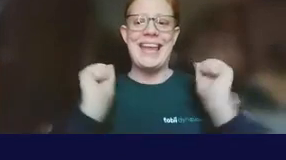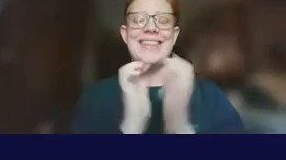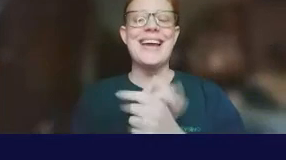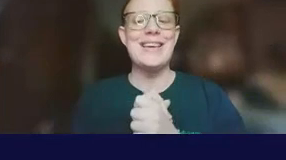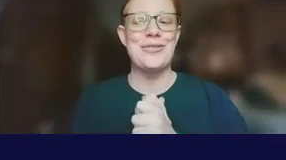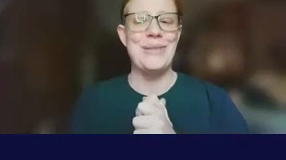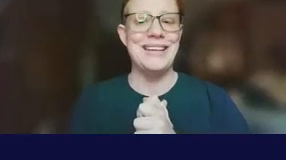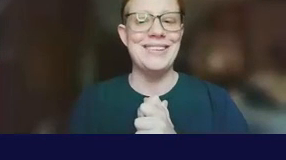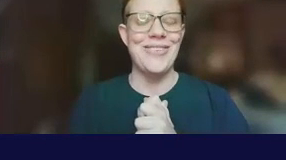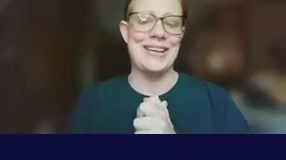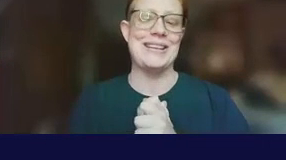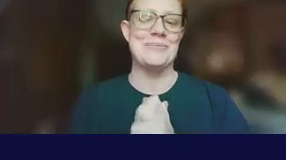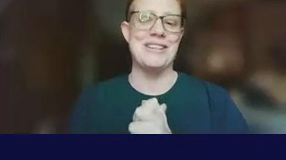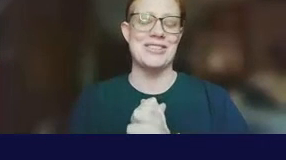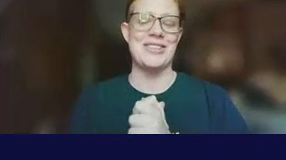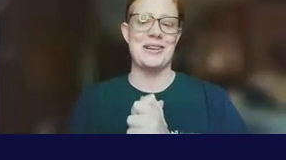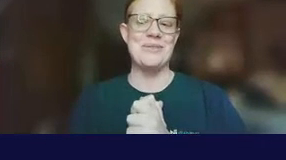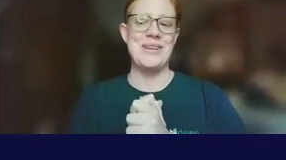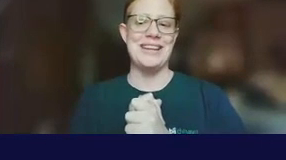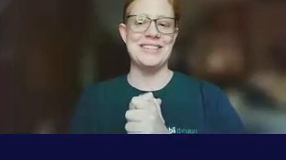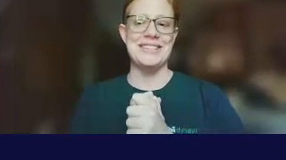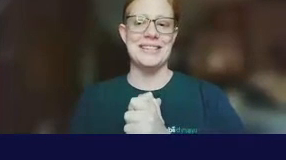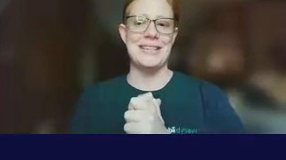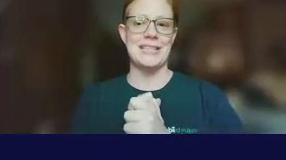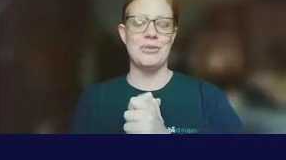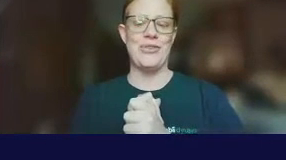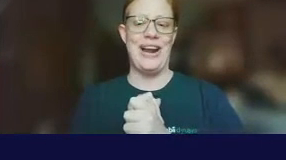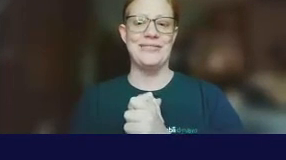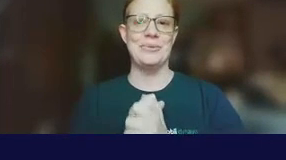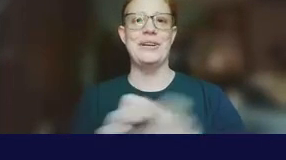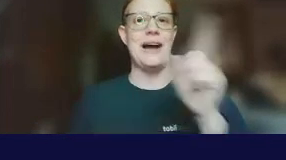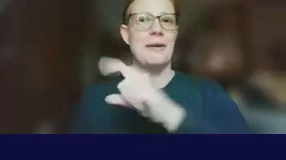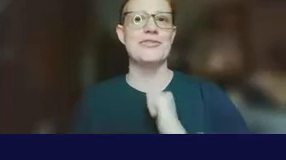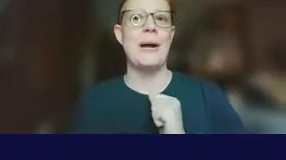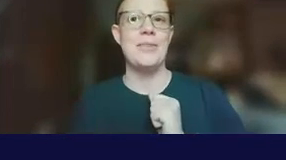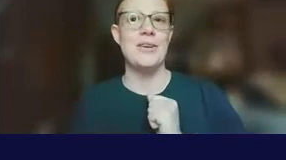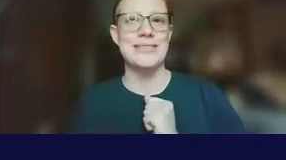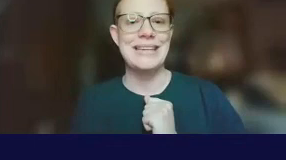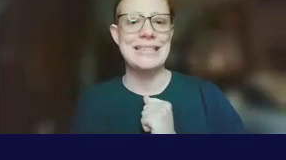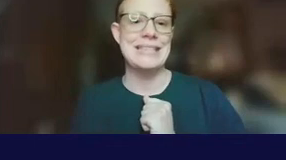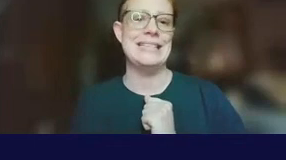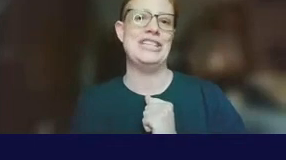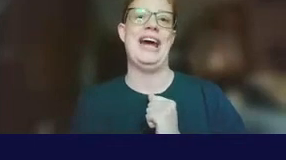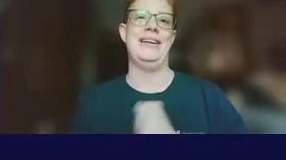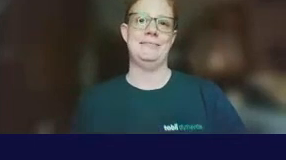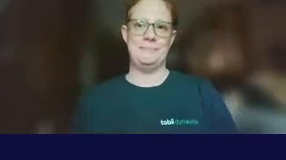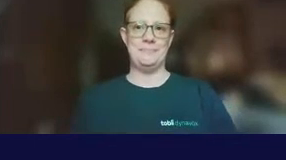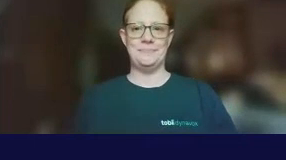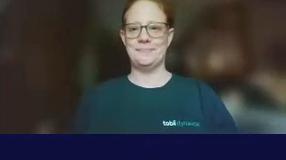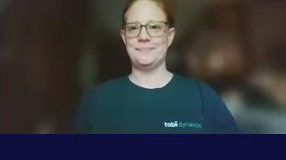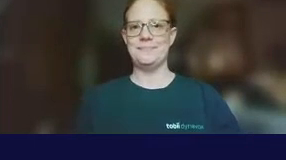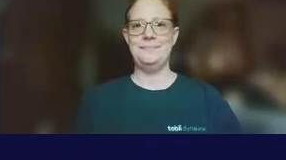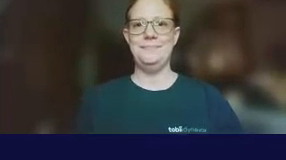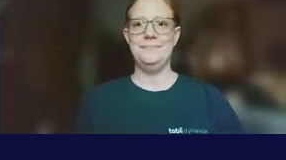and thank you for working to make sure that communication is accessible for everyone. I will drop those links in the chat.